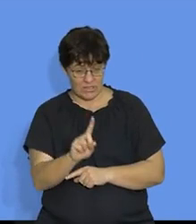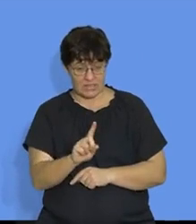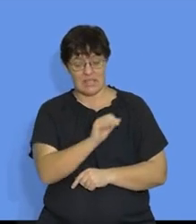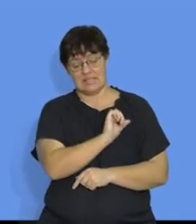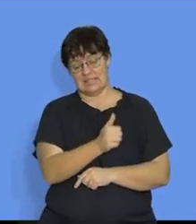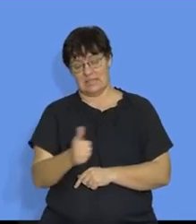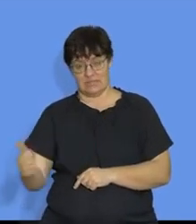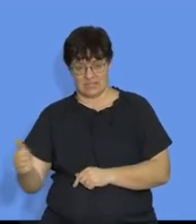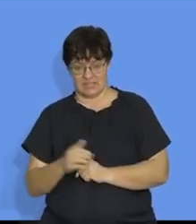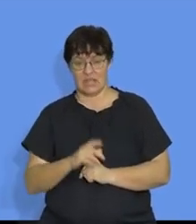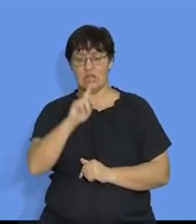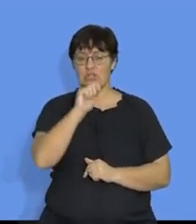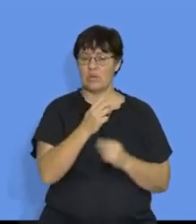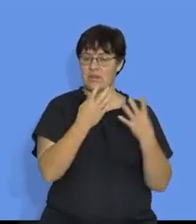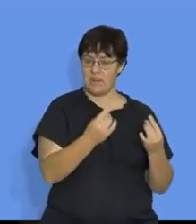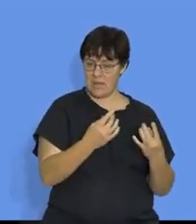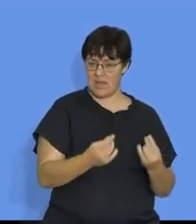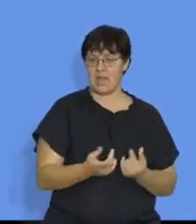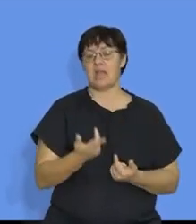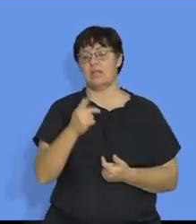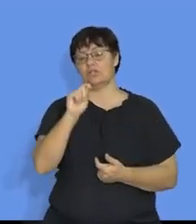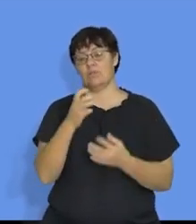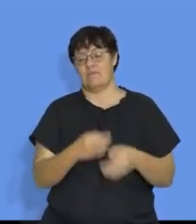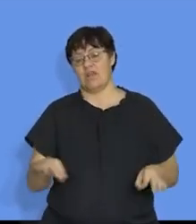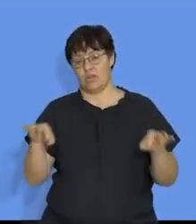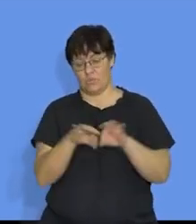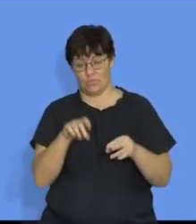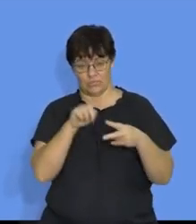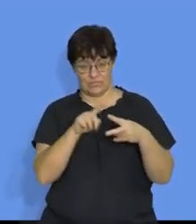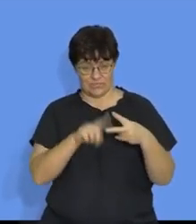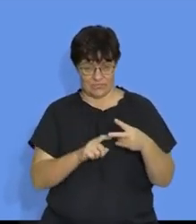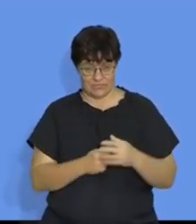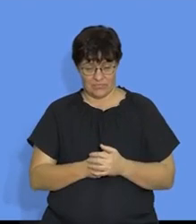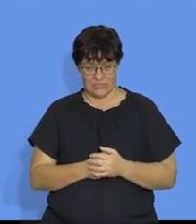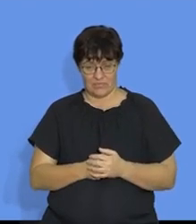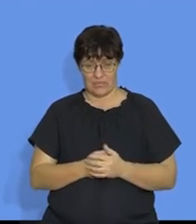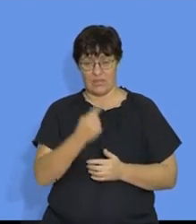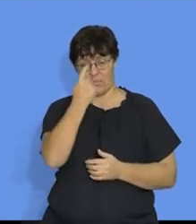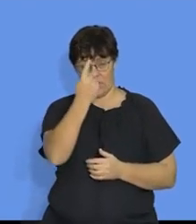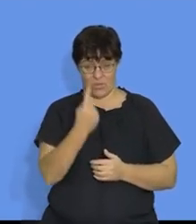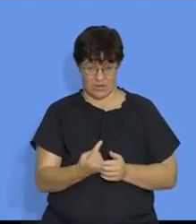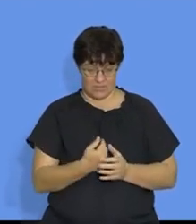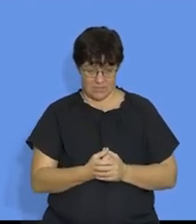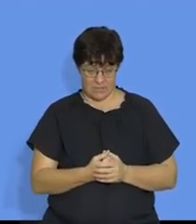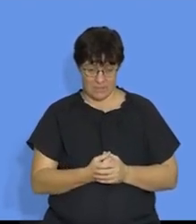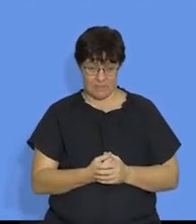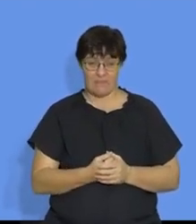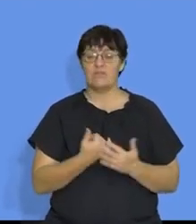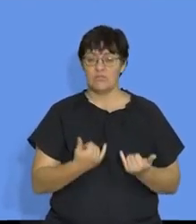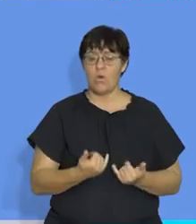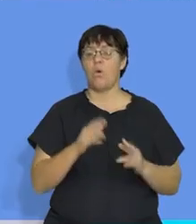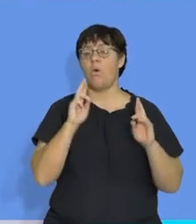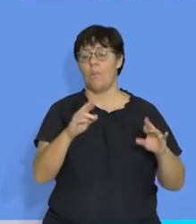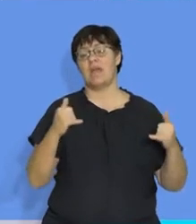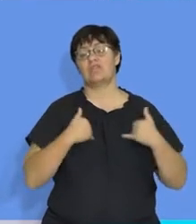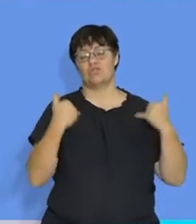referring to your sequences, so your term numbers and your term values. Wonderful, everyone. So I